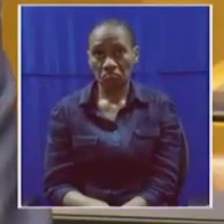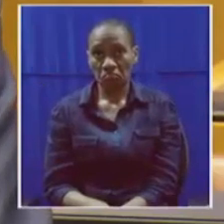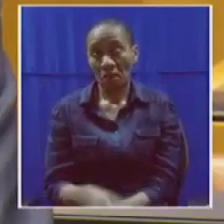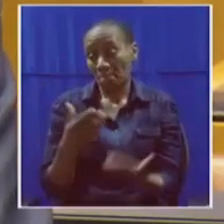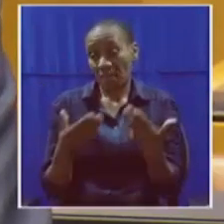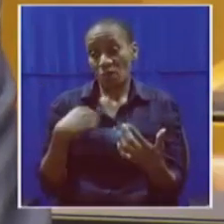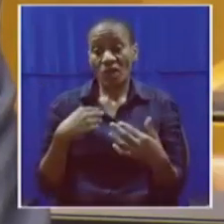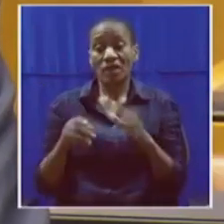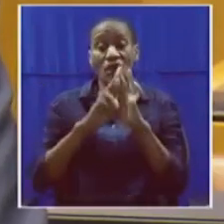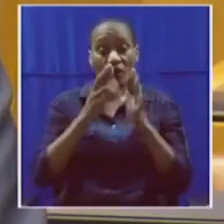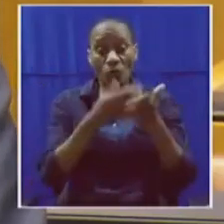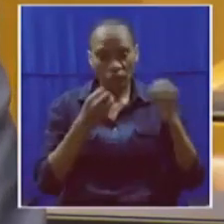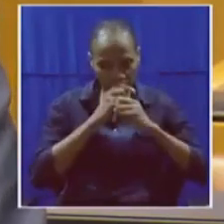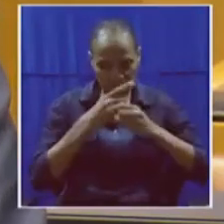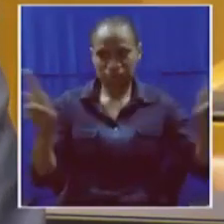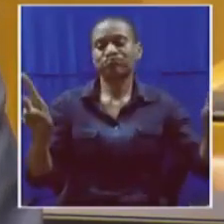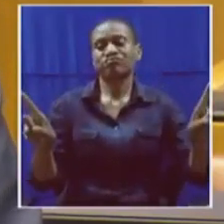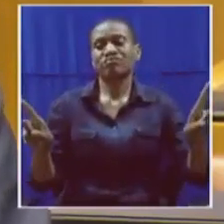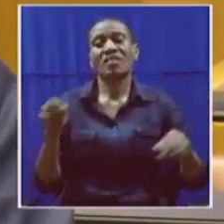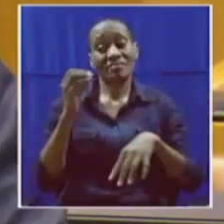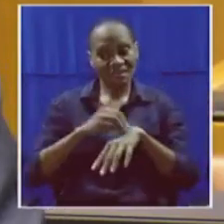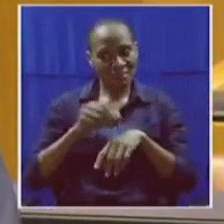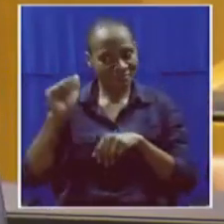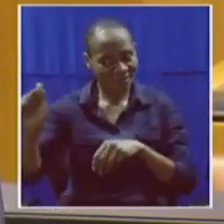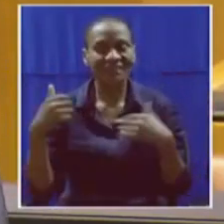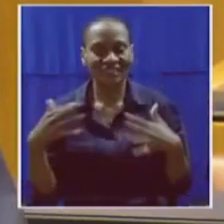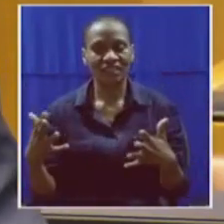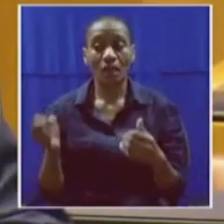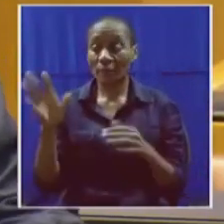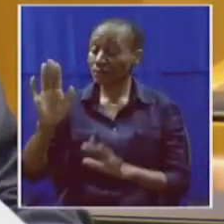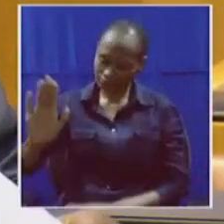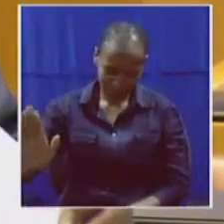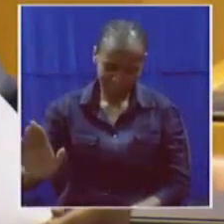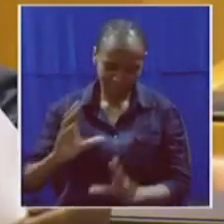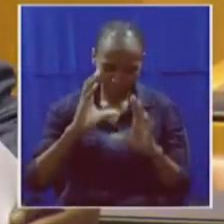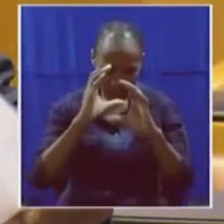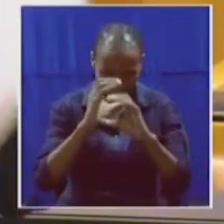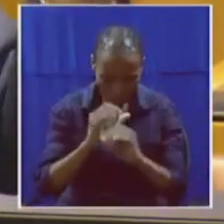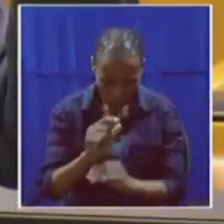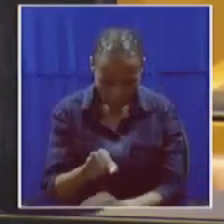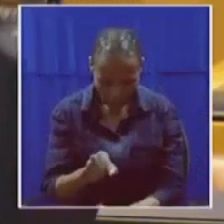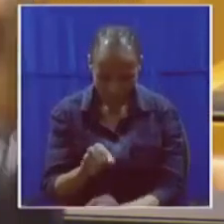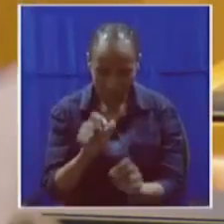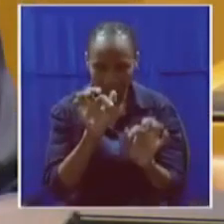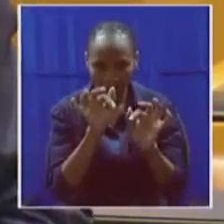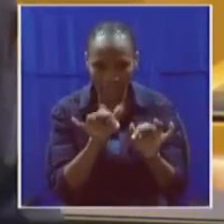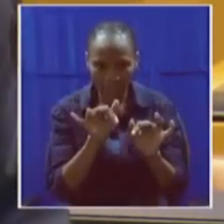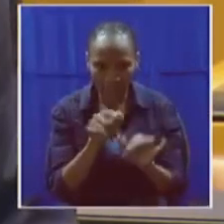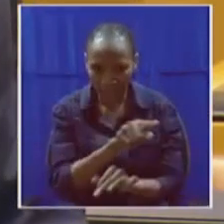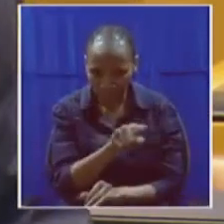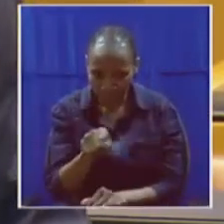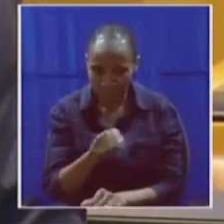report. Then you'll be in trouble. So focus on the many people who participated